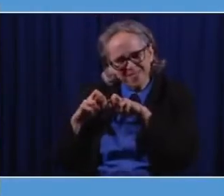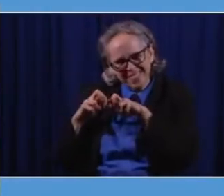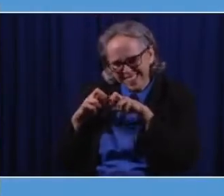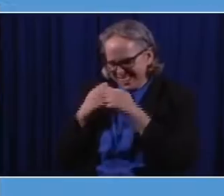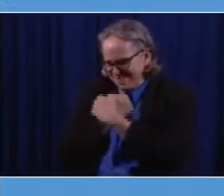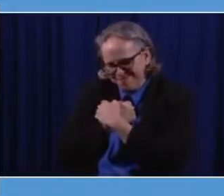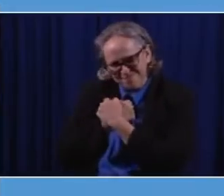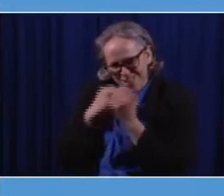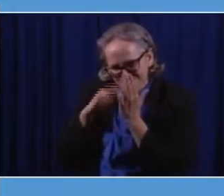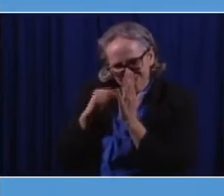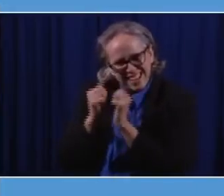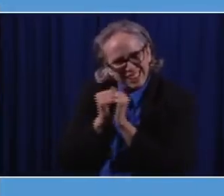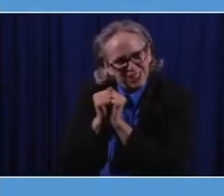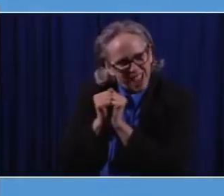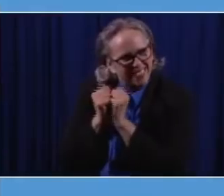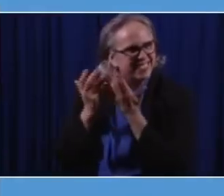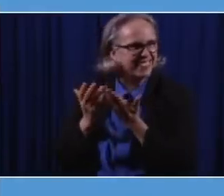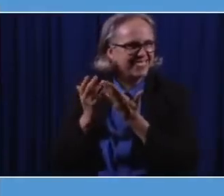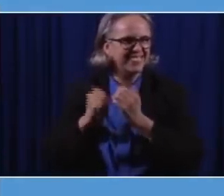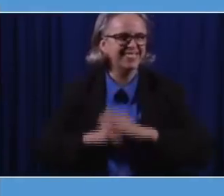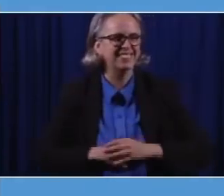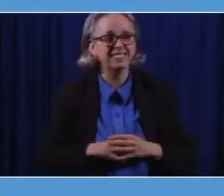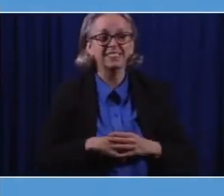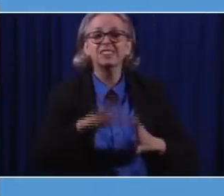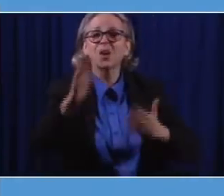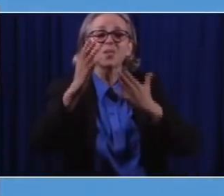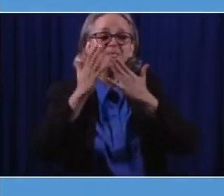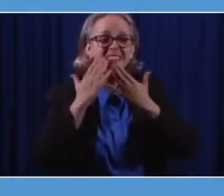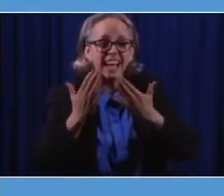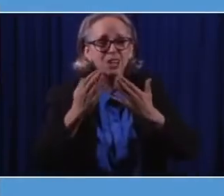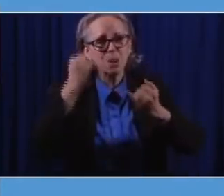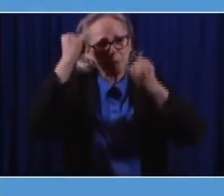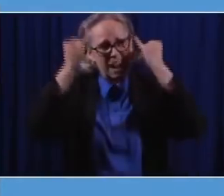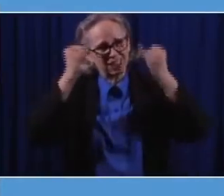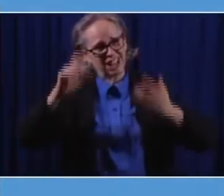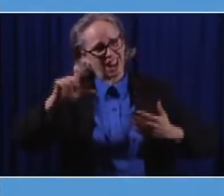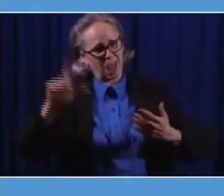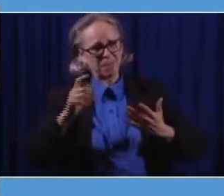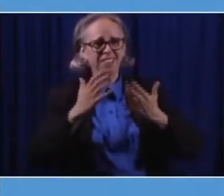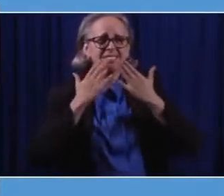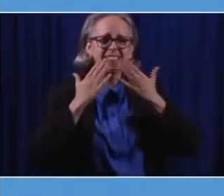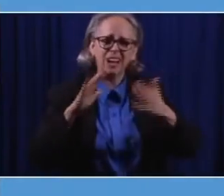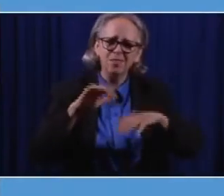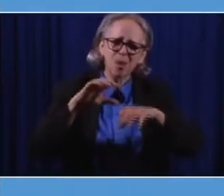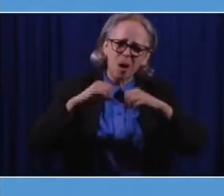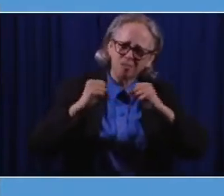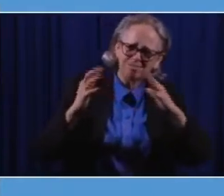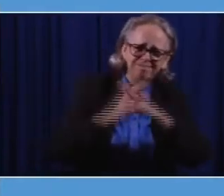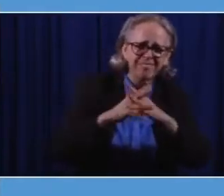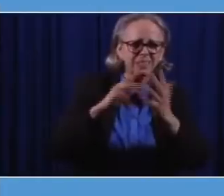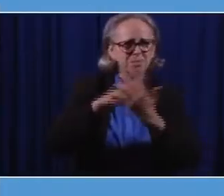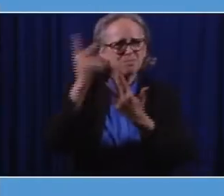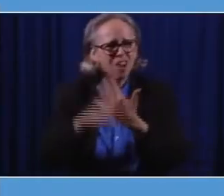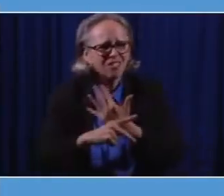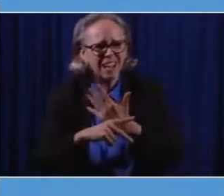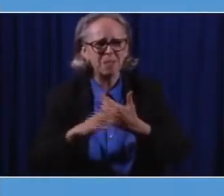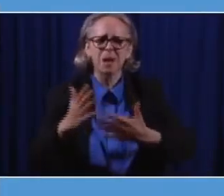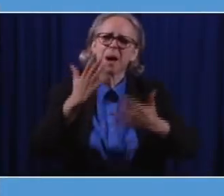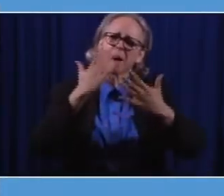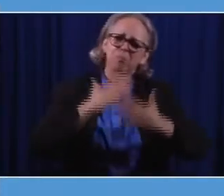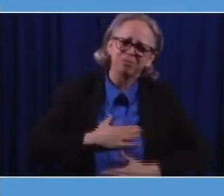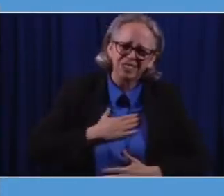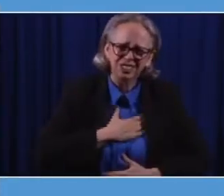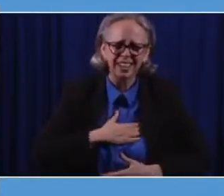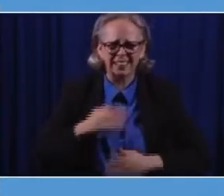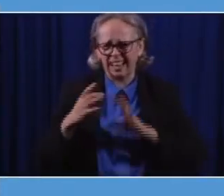Ditto. To the Imagination Library, thank you for creating this program. We truly appreciate finding ways to connect with our children and